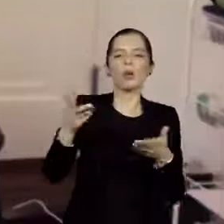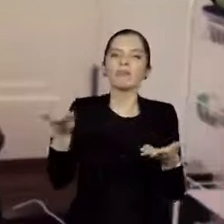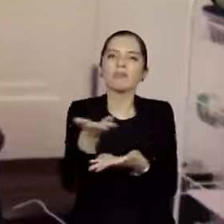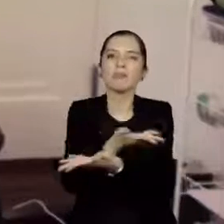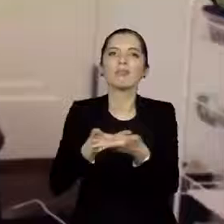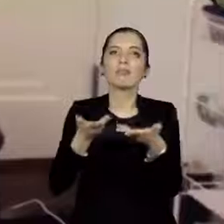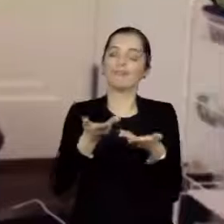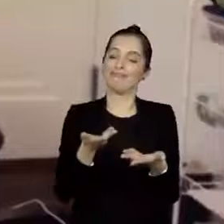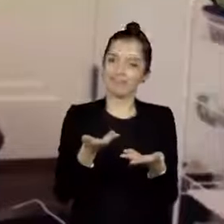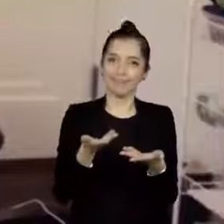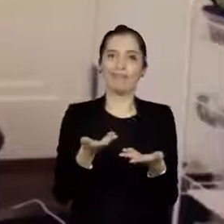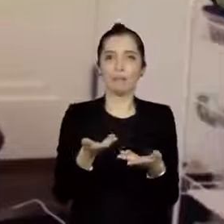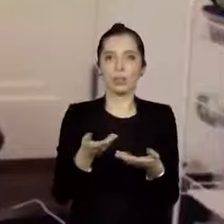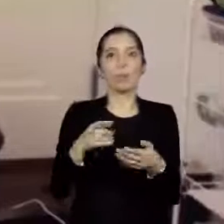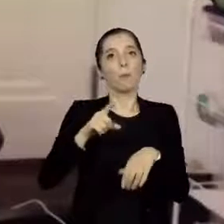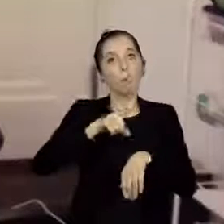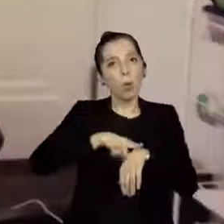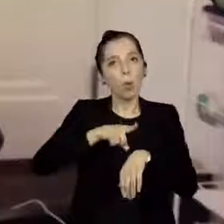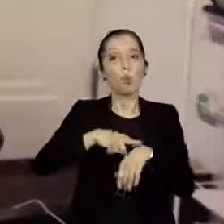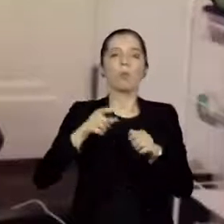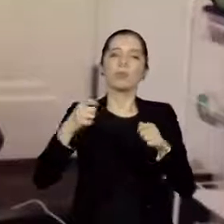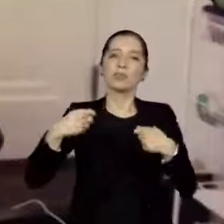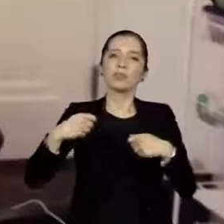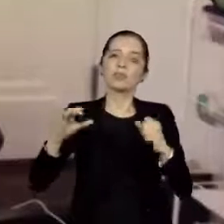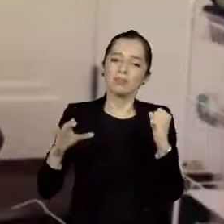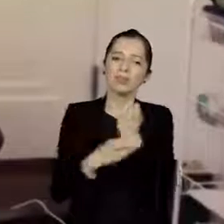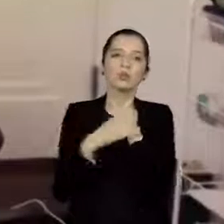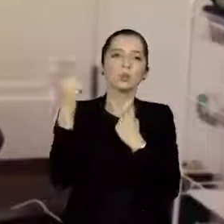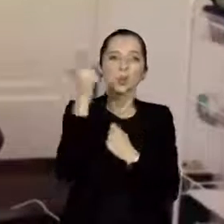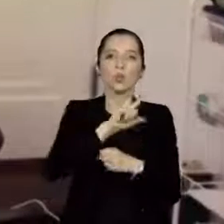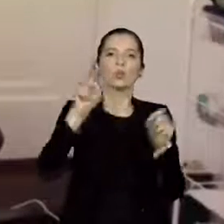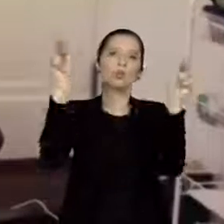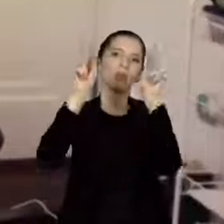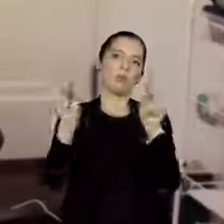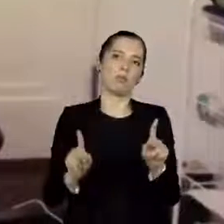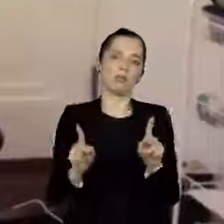time to ensure, again, that the gains of peace are preserved.